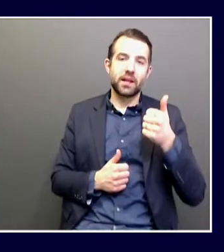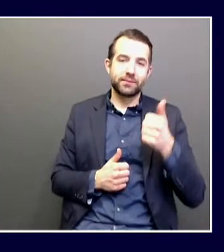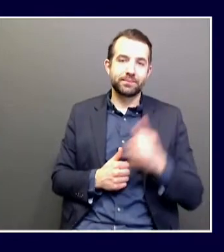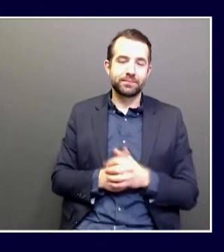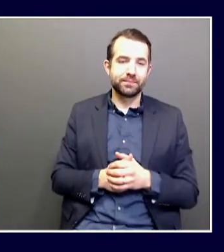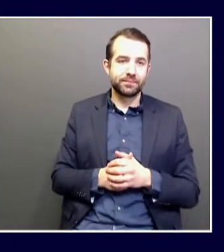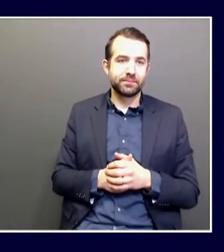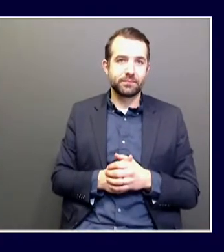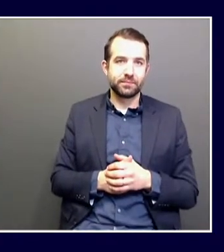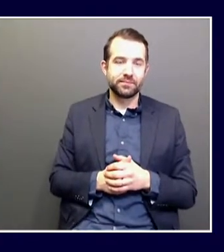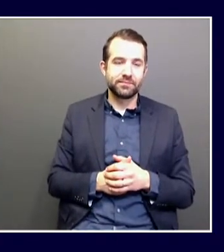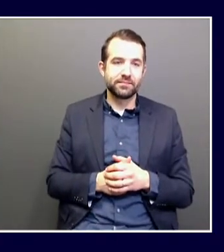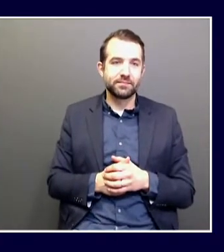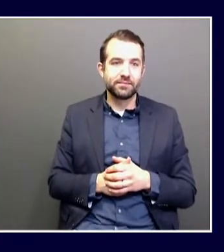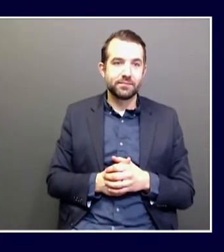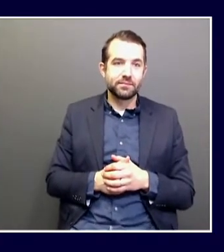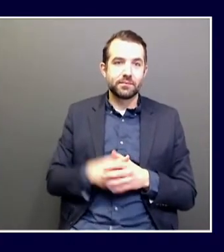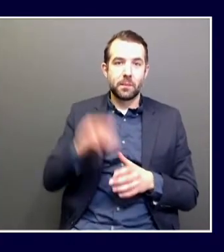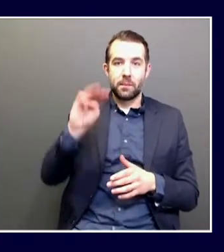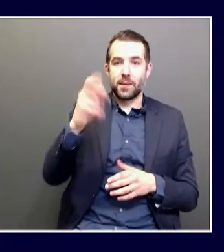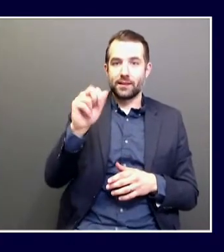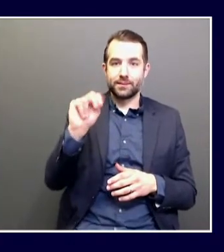Megan, let me go to you next.